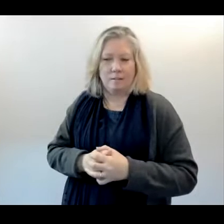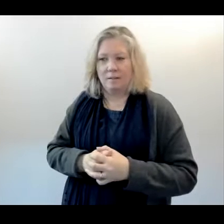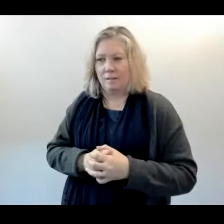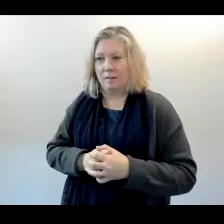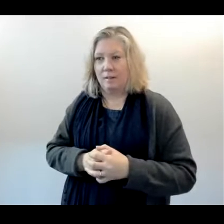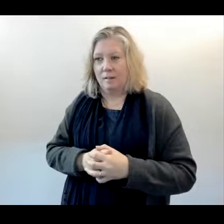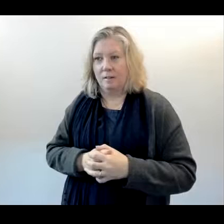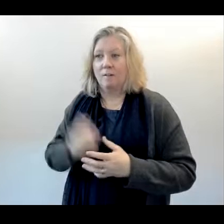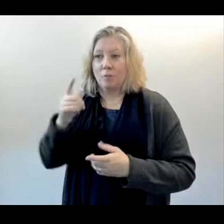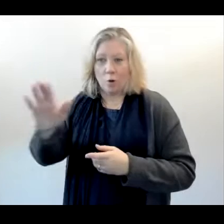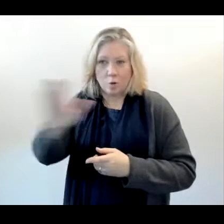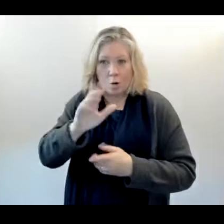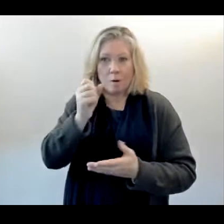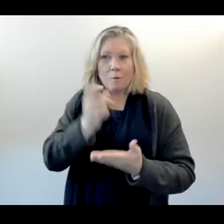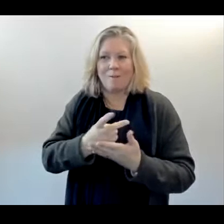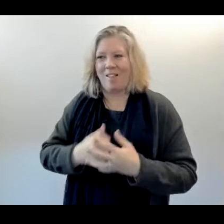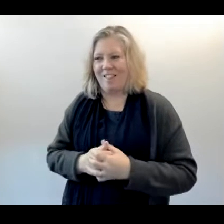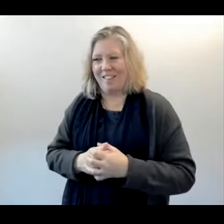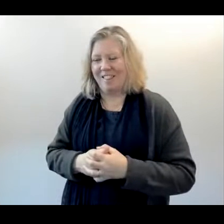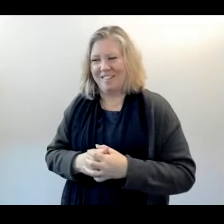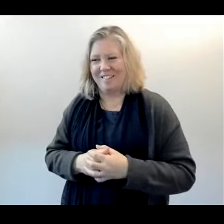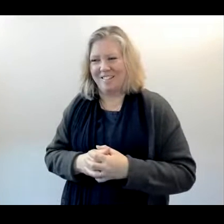for your approval.